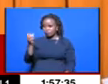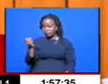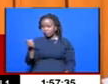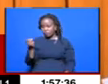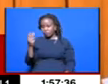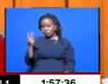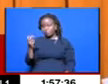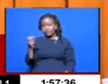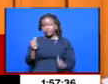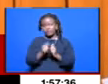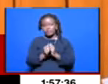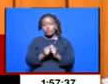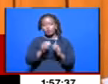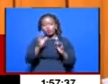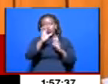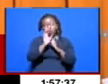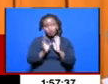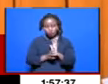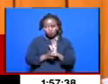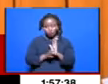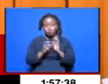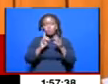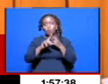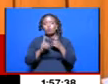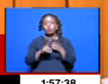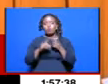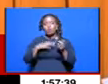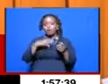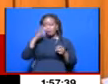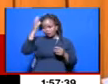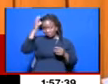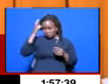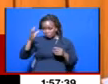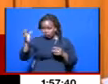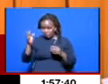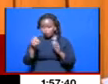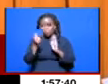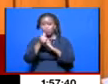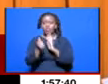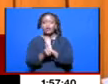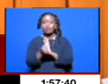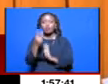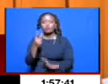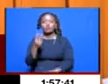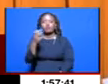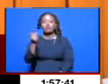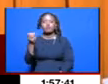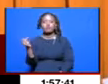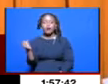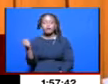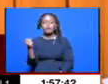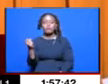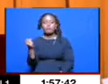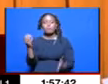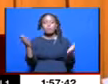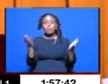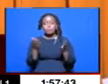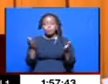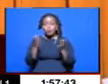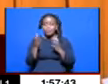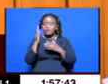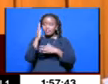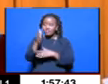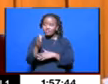and I refer to the contents of Article 255, where strict conditions were